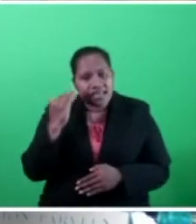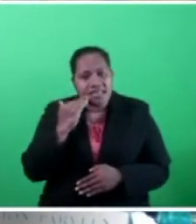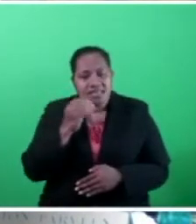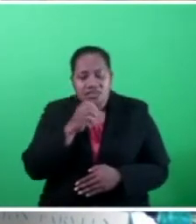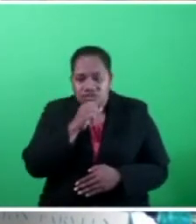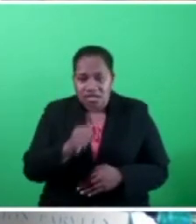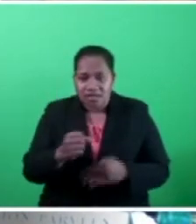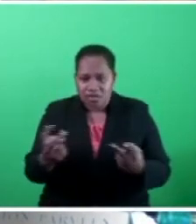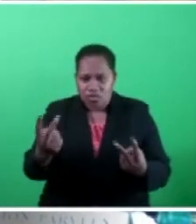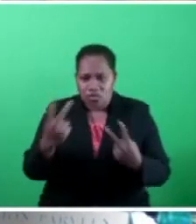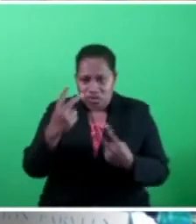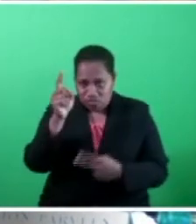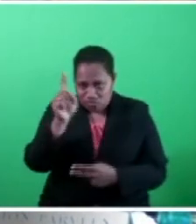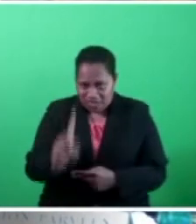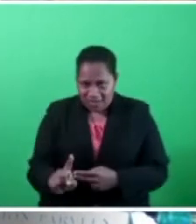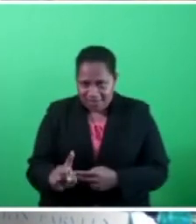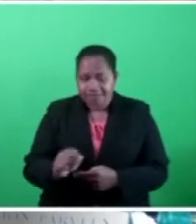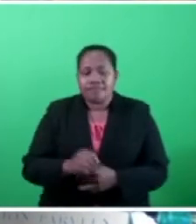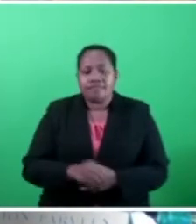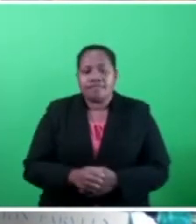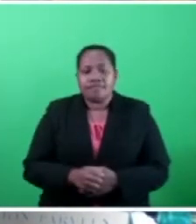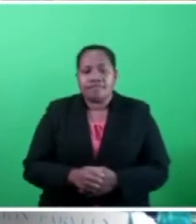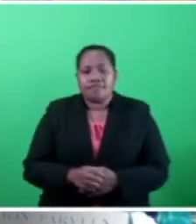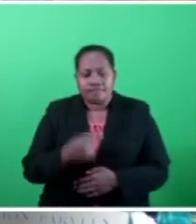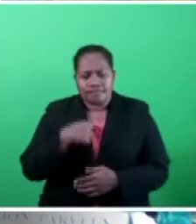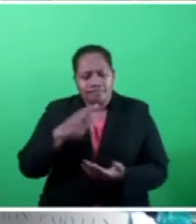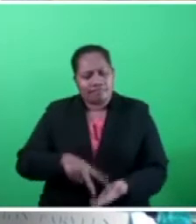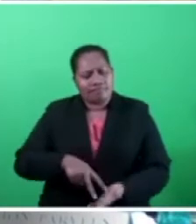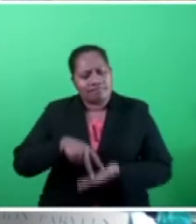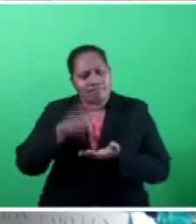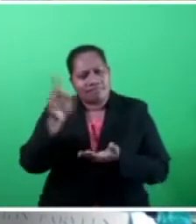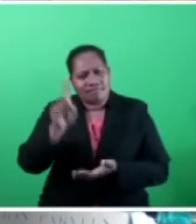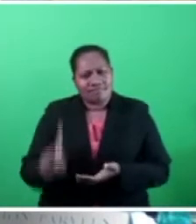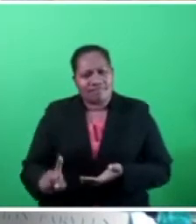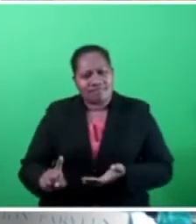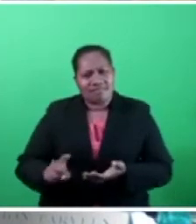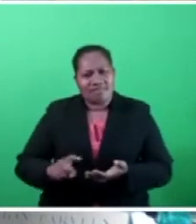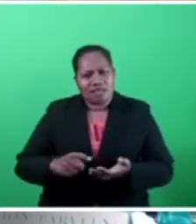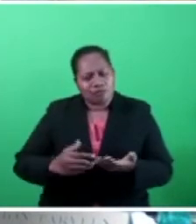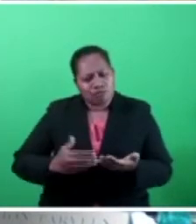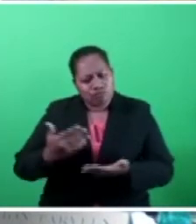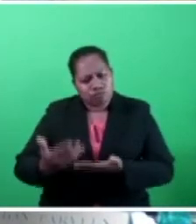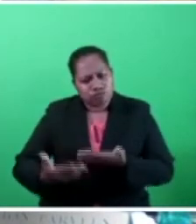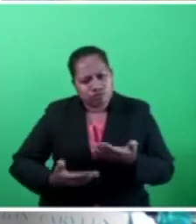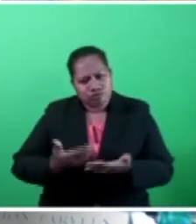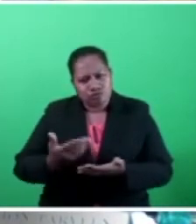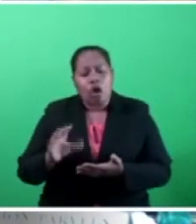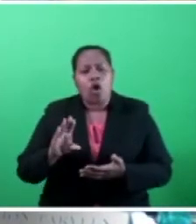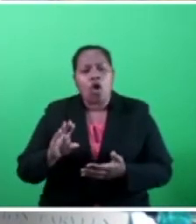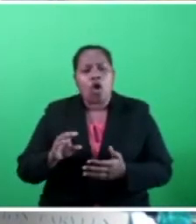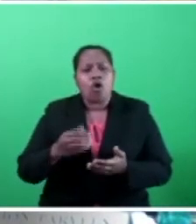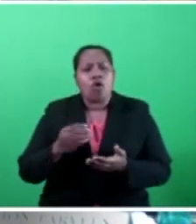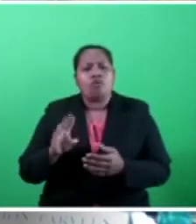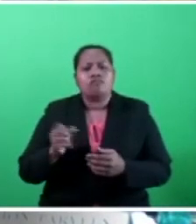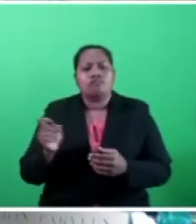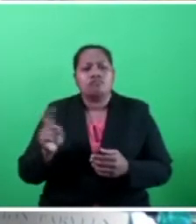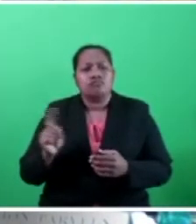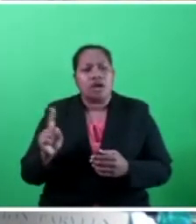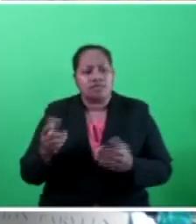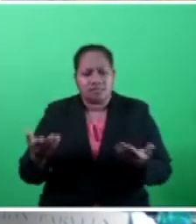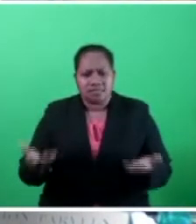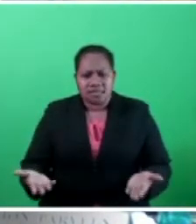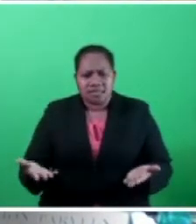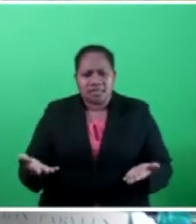watching today. Honourable Speaker, I rise today in this House to make a statement on the current situation of the novel strain of